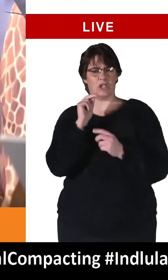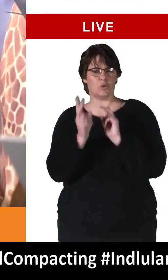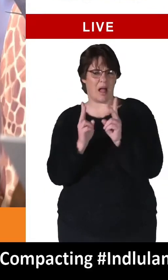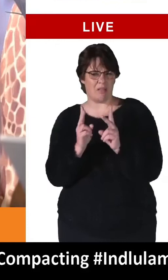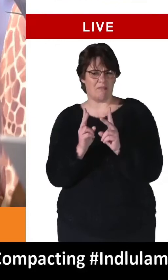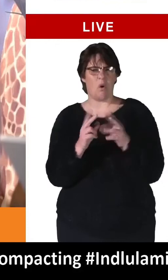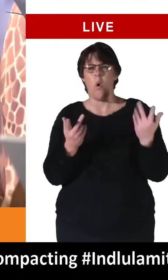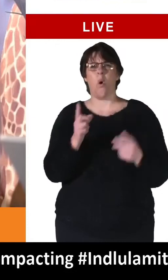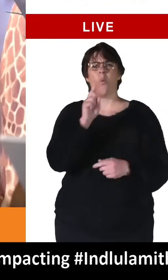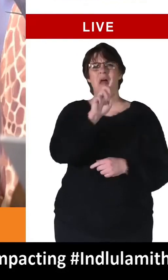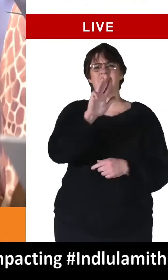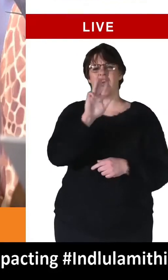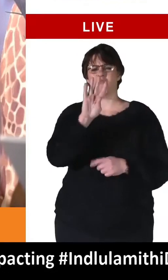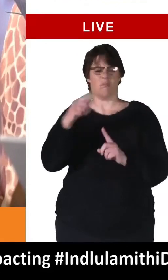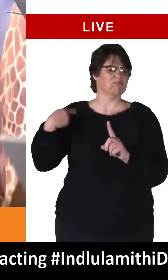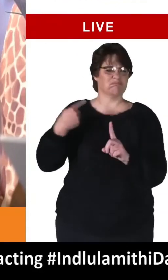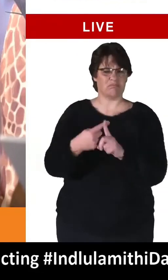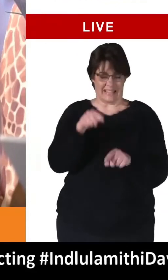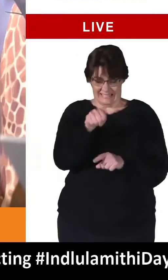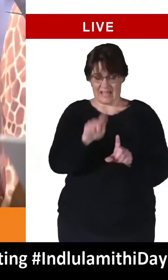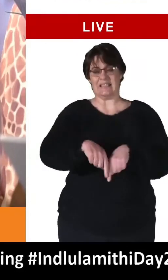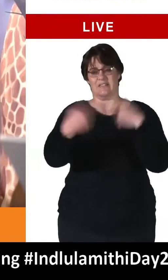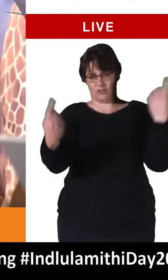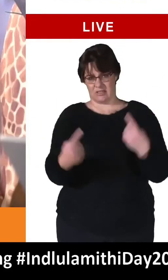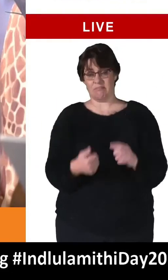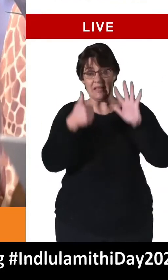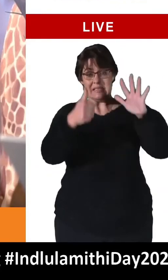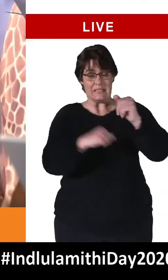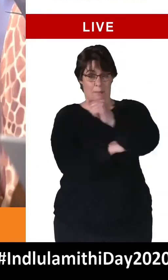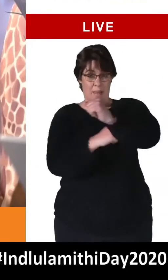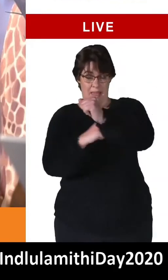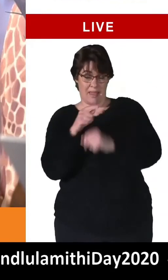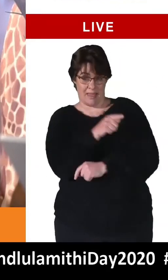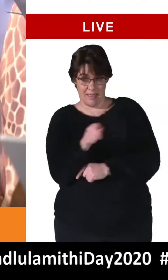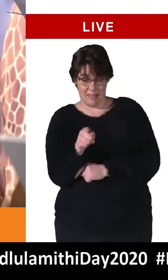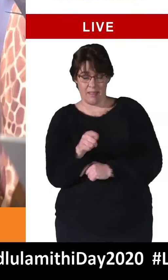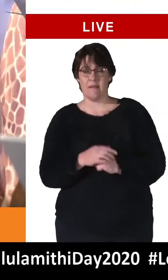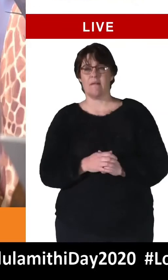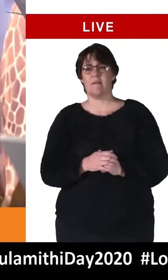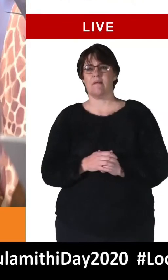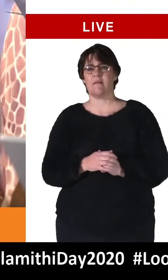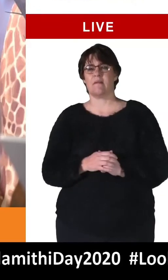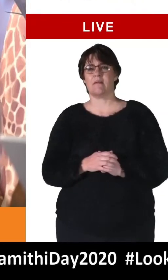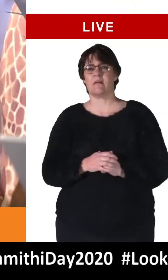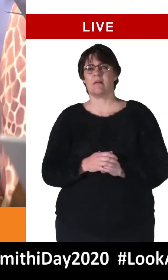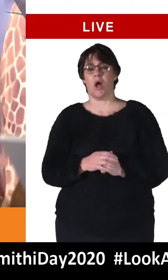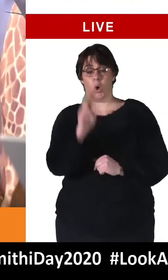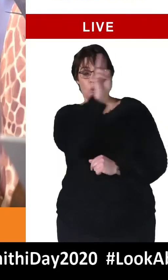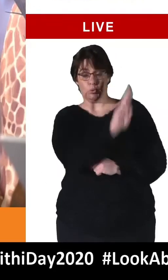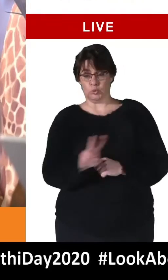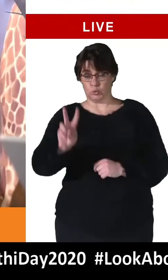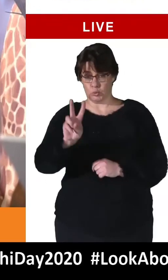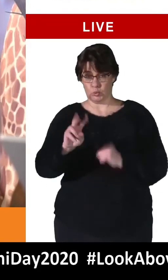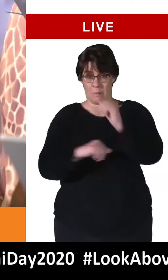since 1994. On the 6 pillars, there are 2 pillars